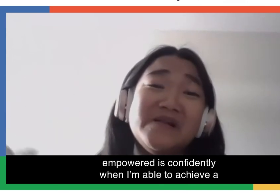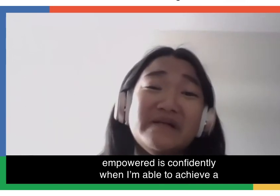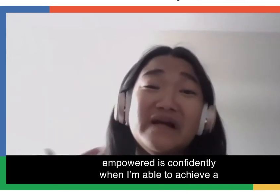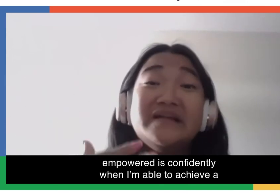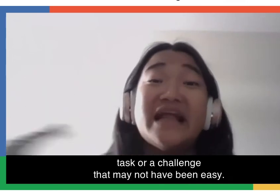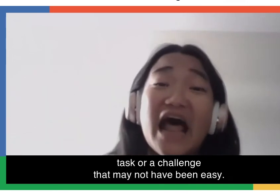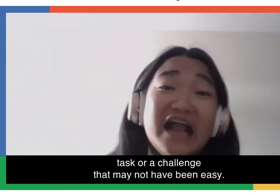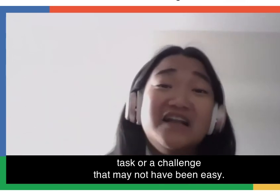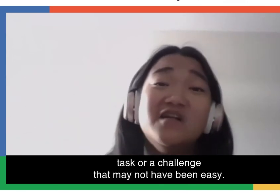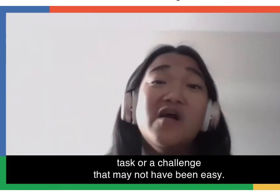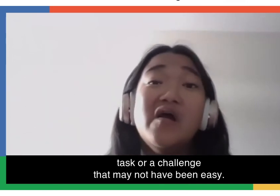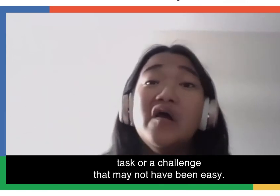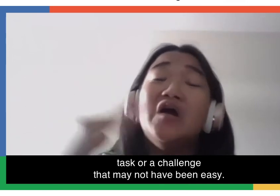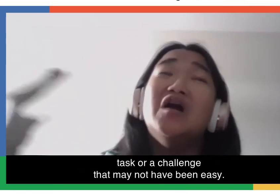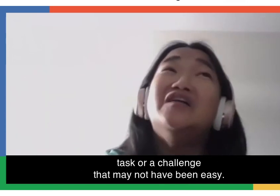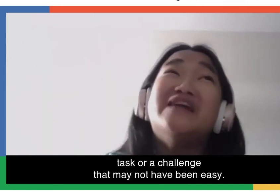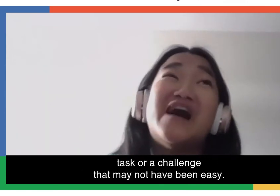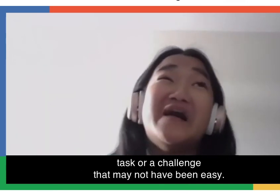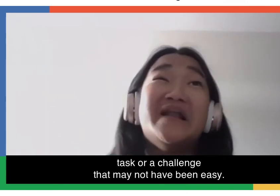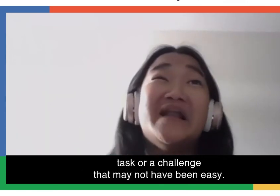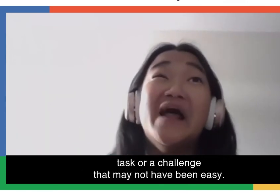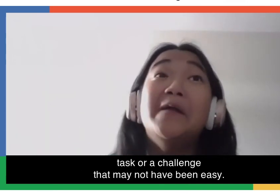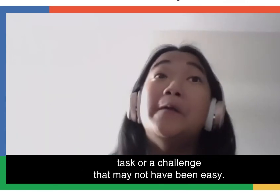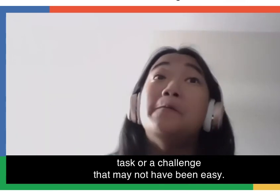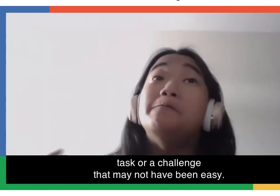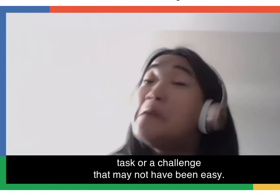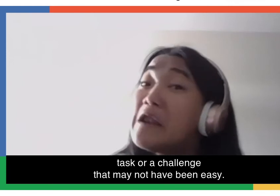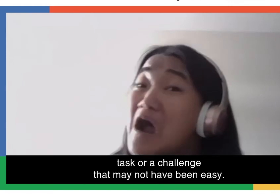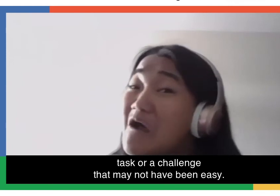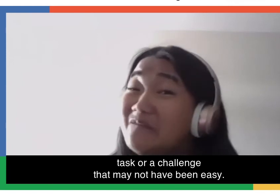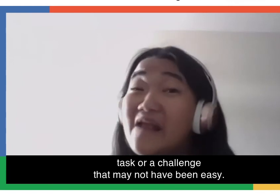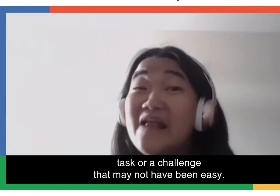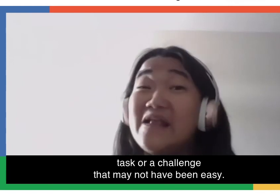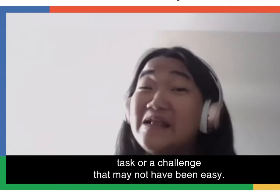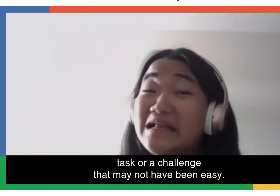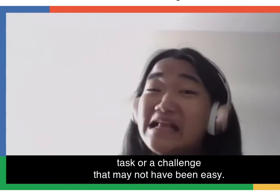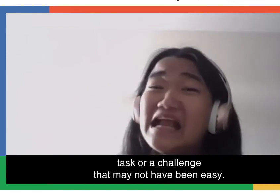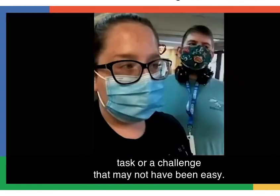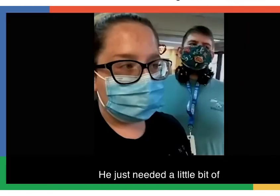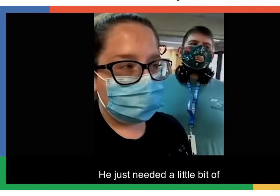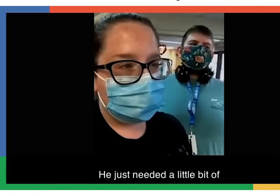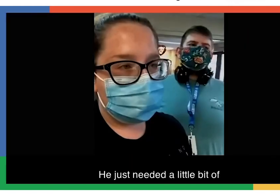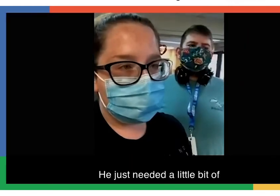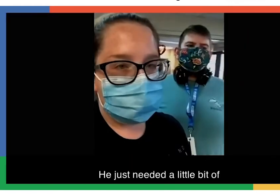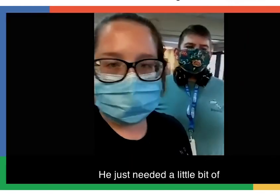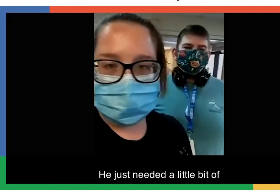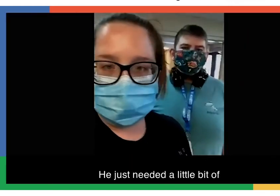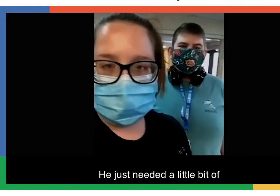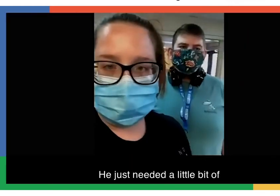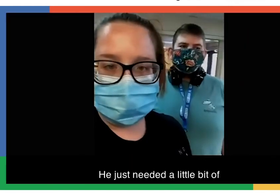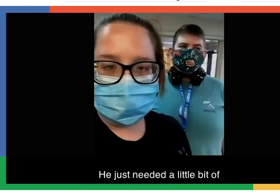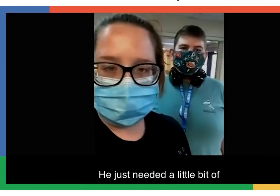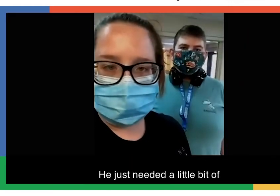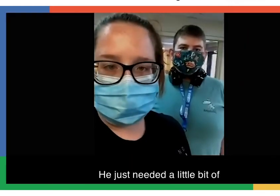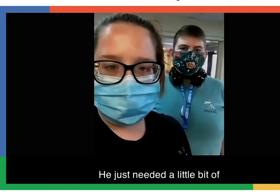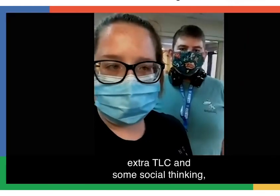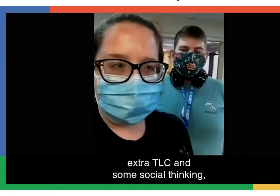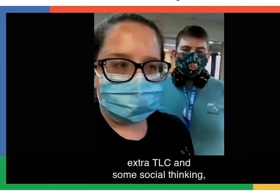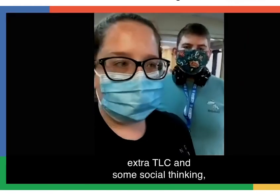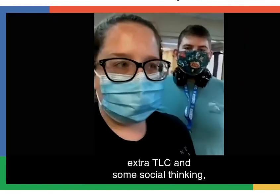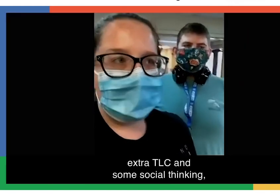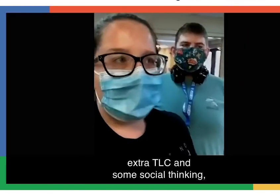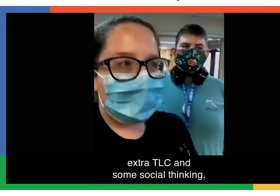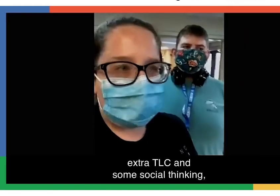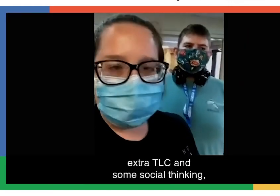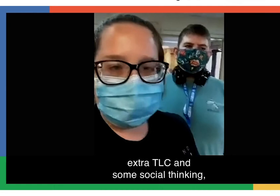achieve a task or a calendar. He just needed a little bit of